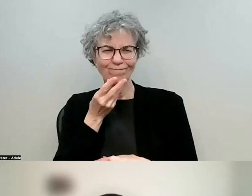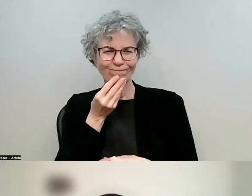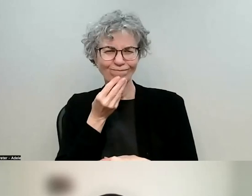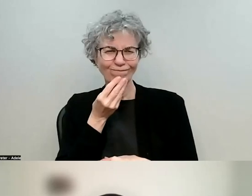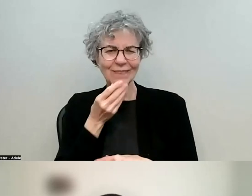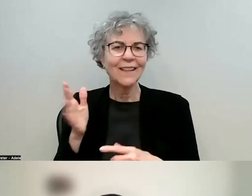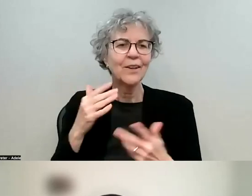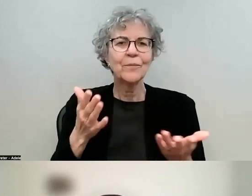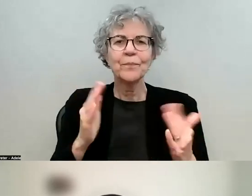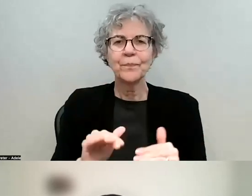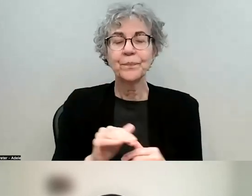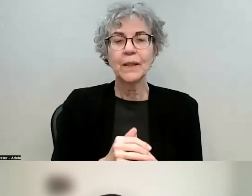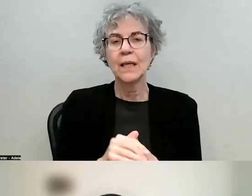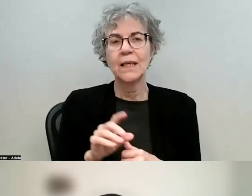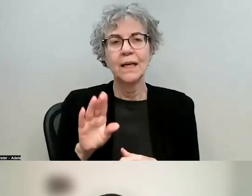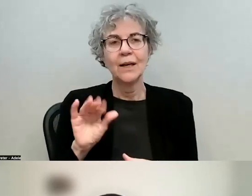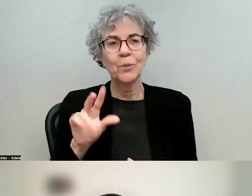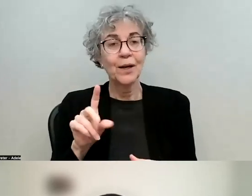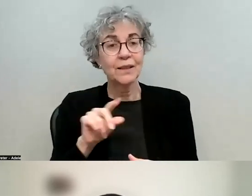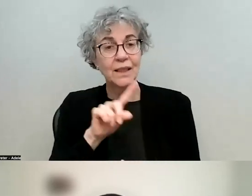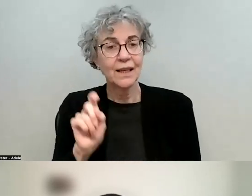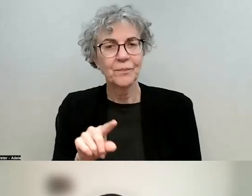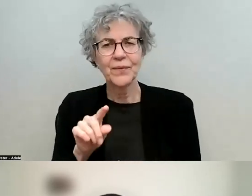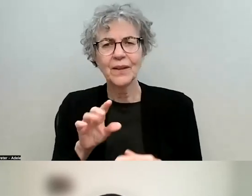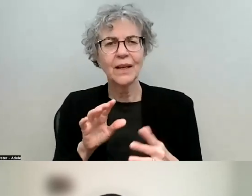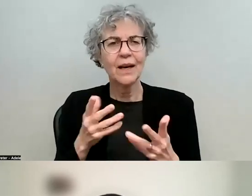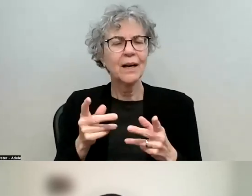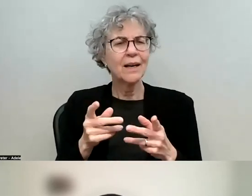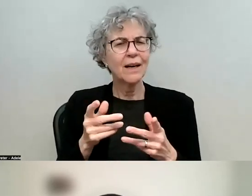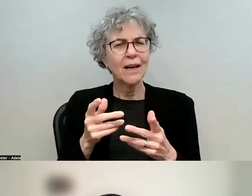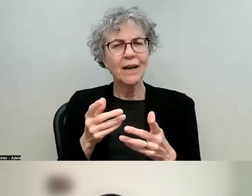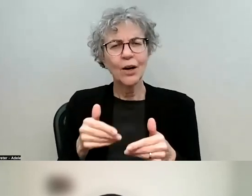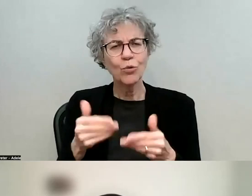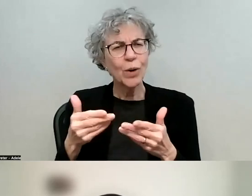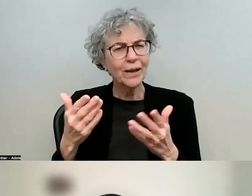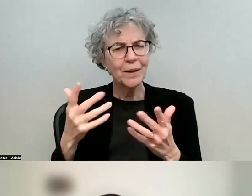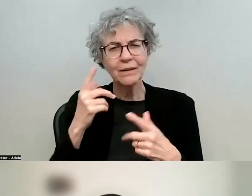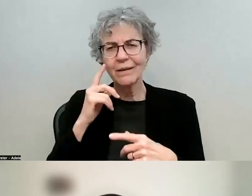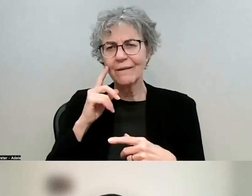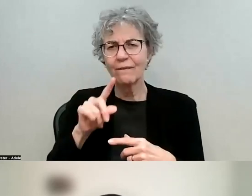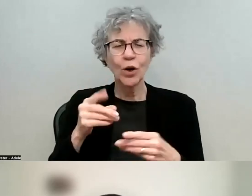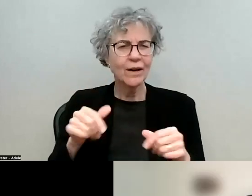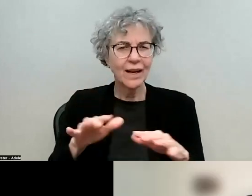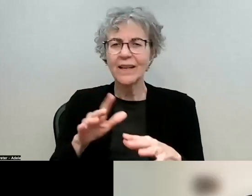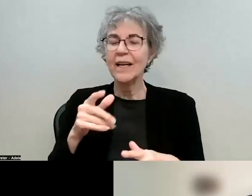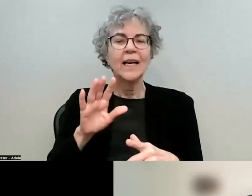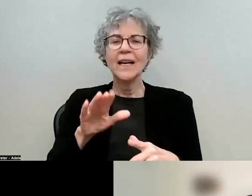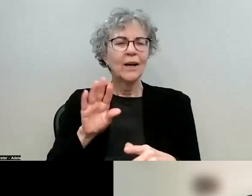There's a question around places I recommended around to find land to develop. So start with what you